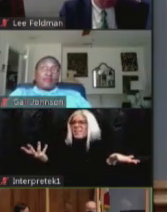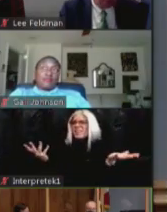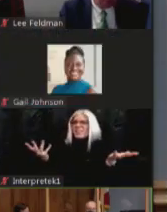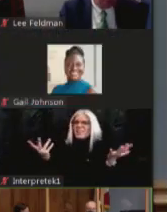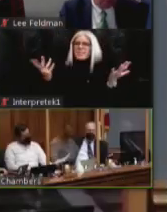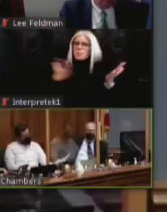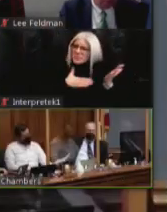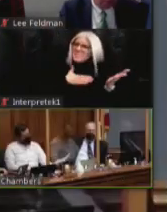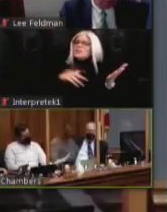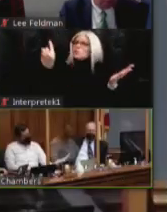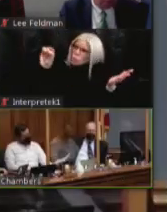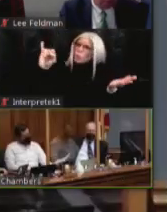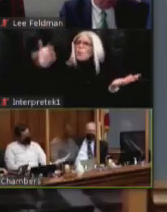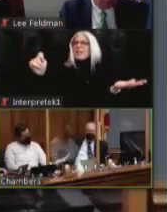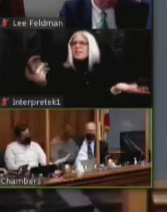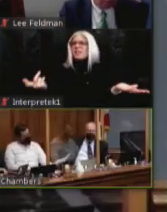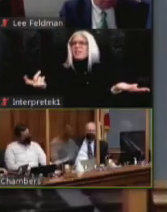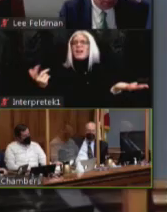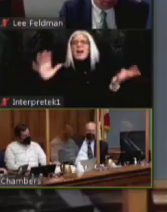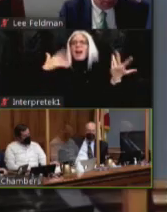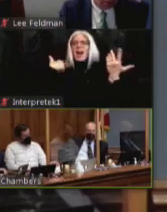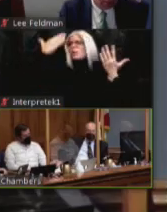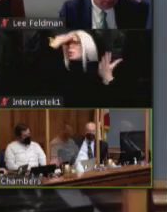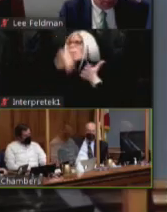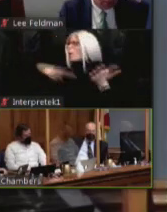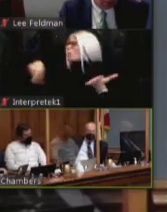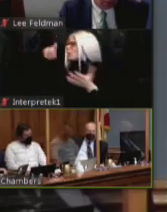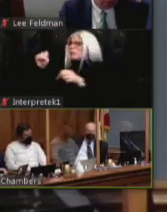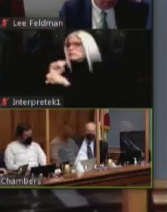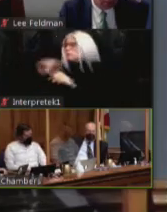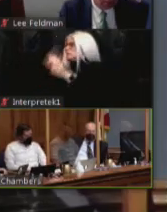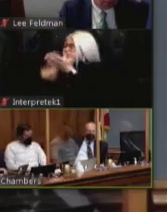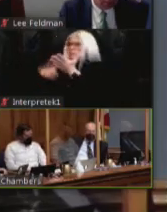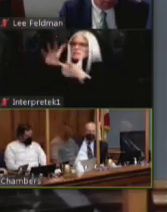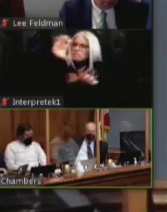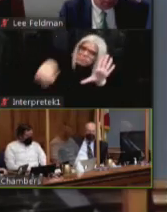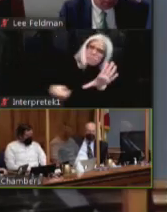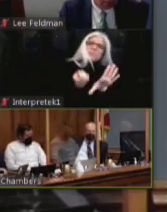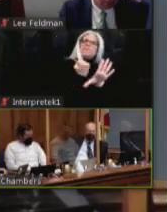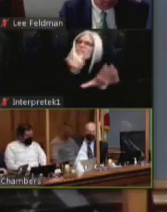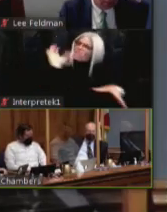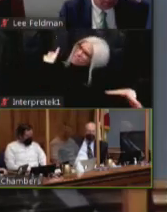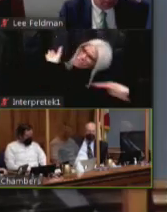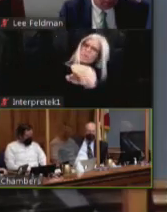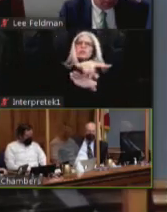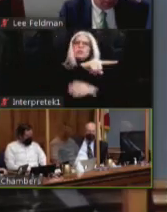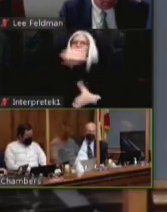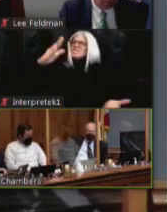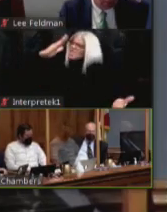I don't know what more we can do to force people to stop behavior that is clearly